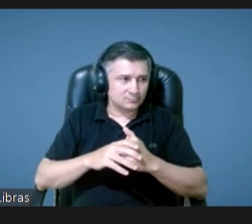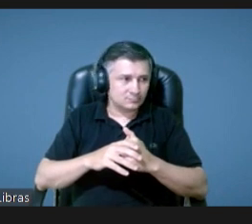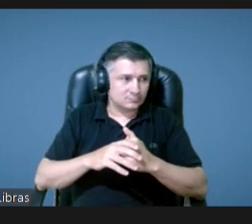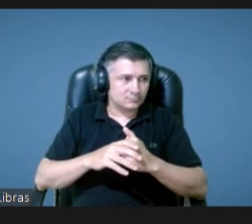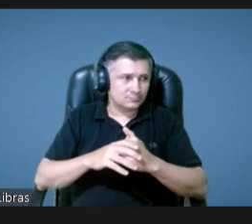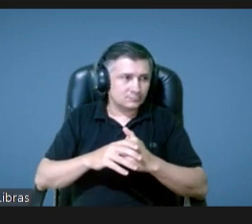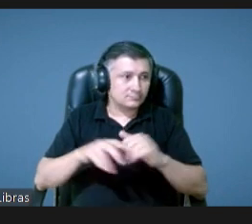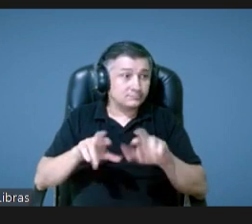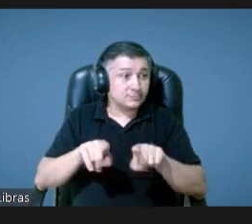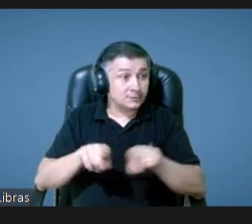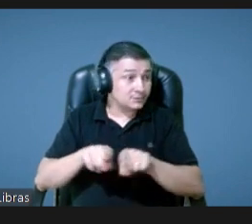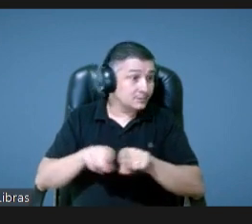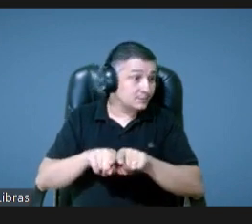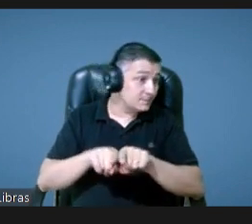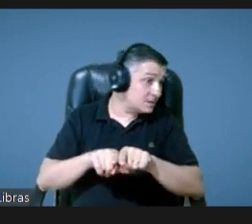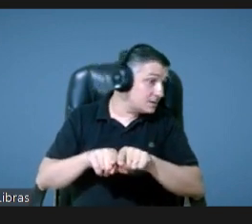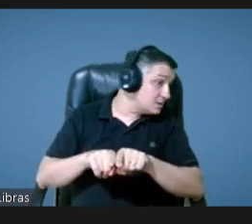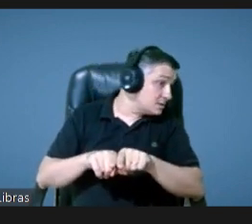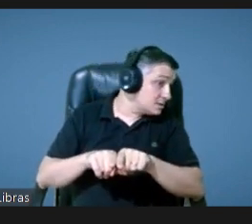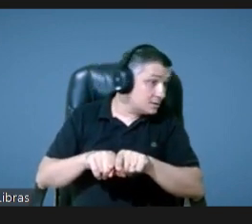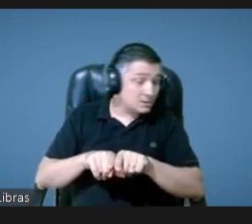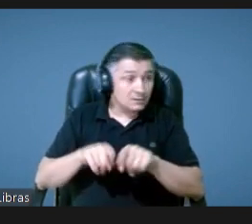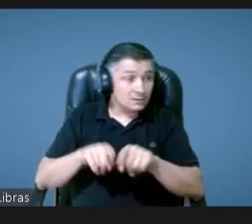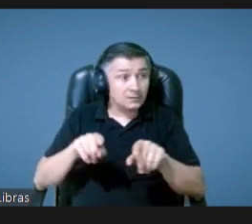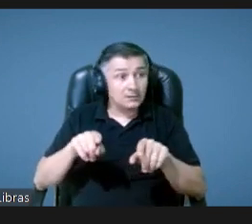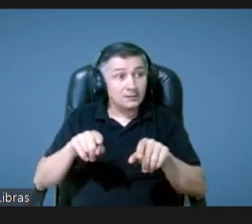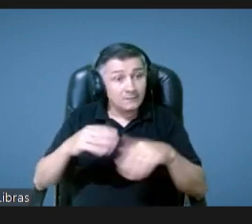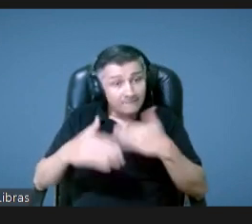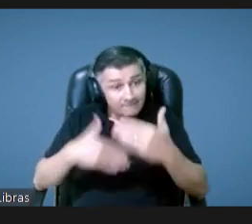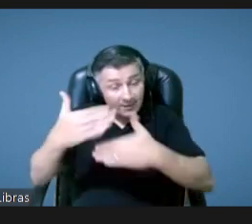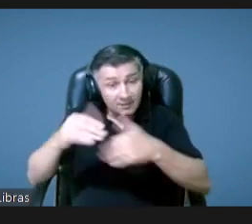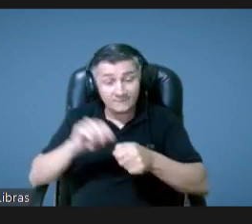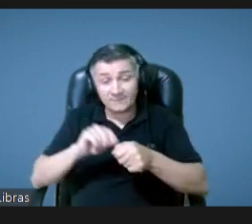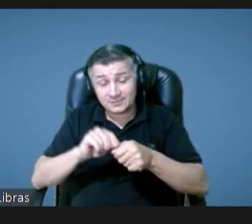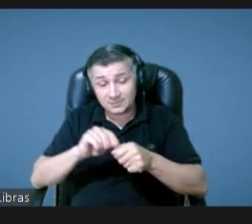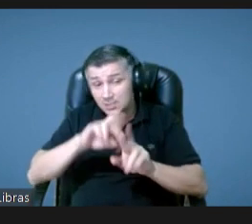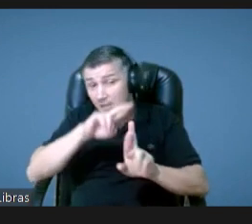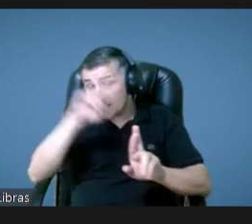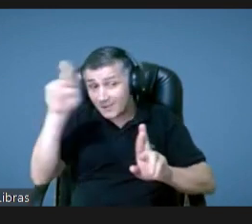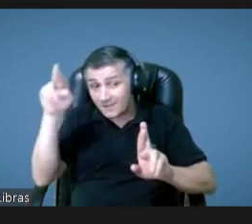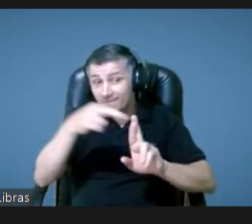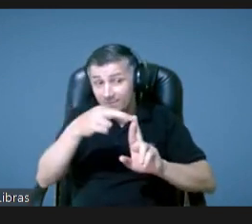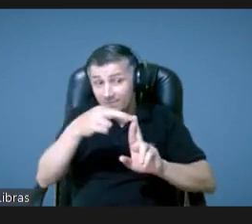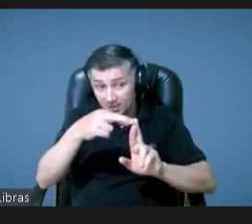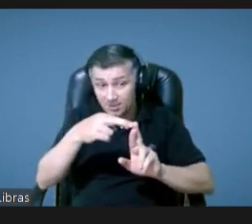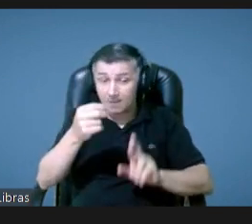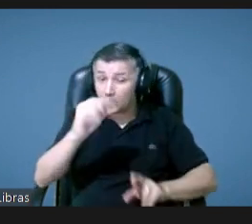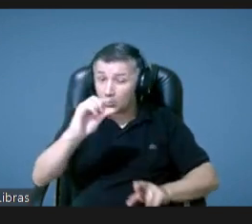It's a very good product, very attractive.